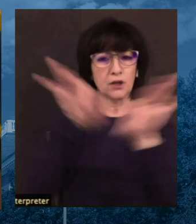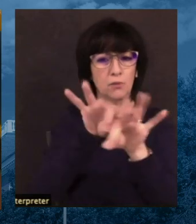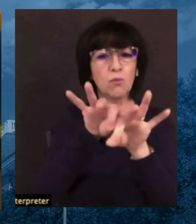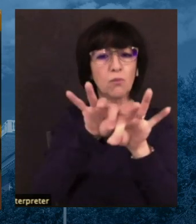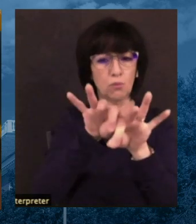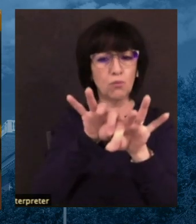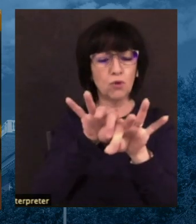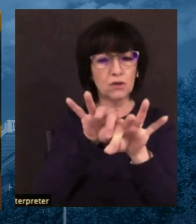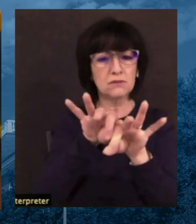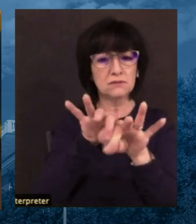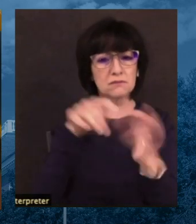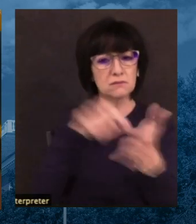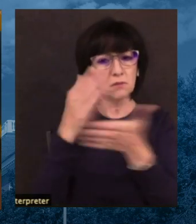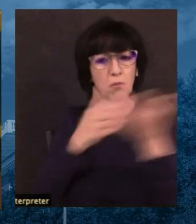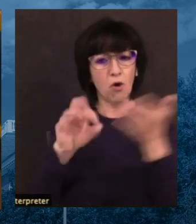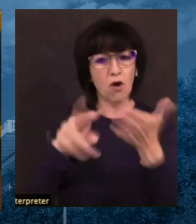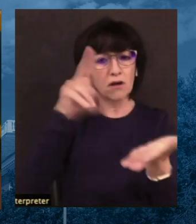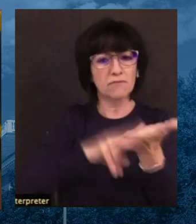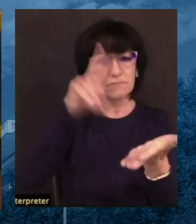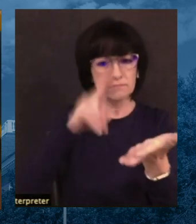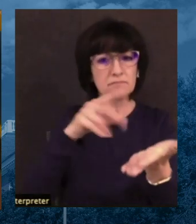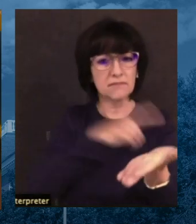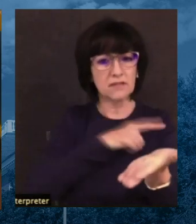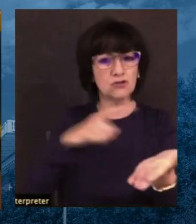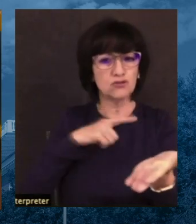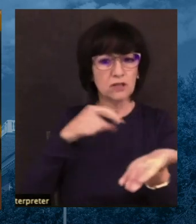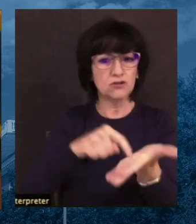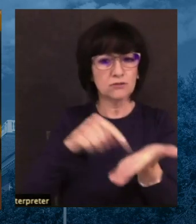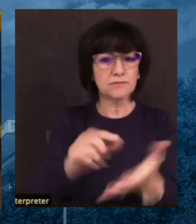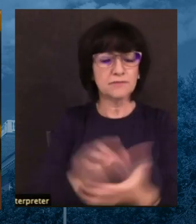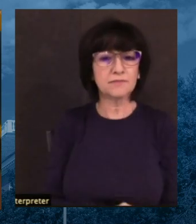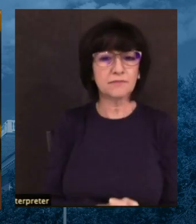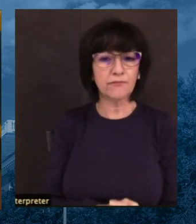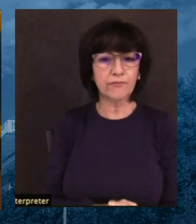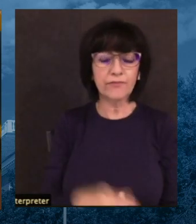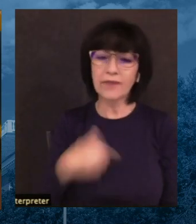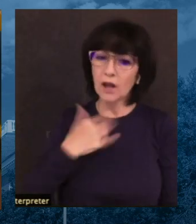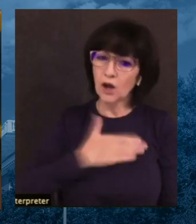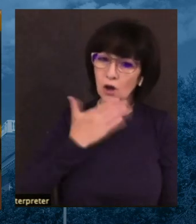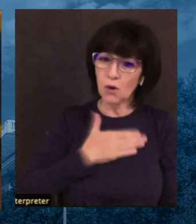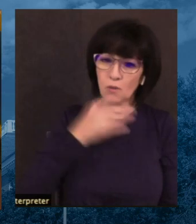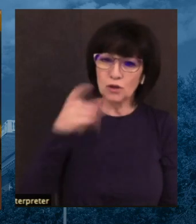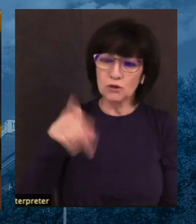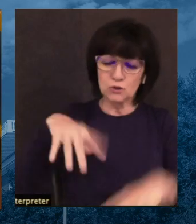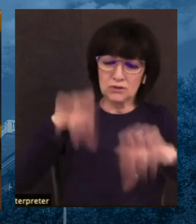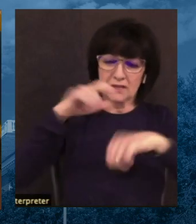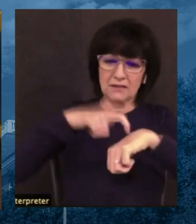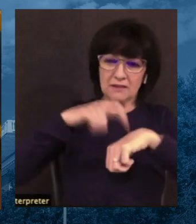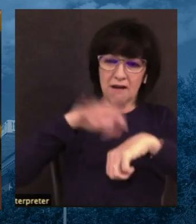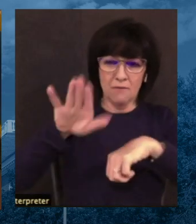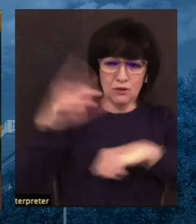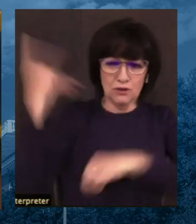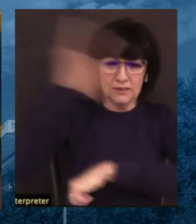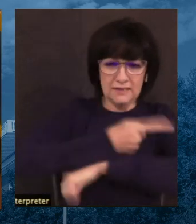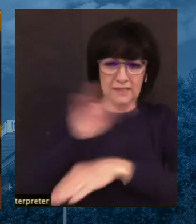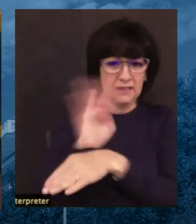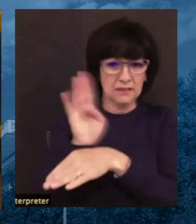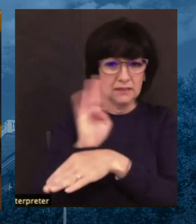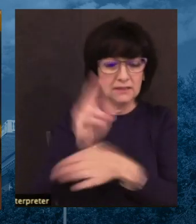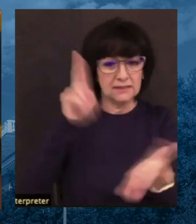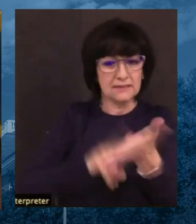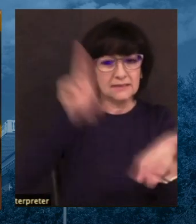legislation. Thank you, Governor. I truly appreciate you taking time out of your day to sign House Bill 346 in front